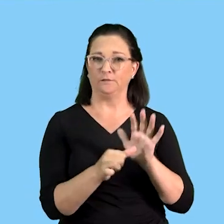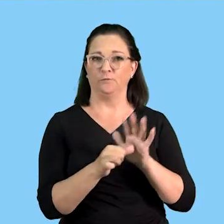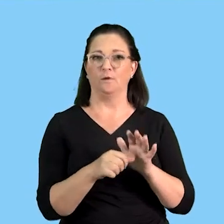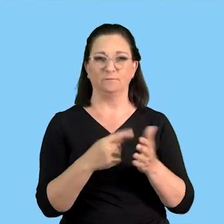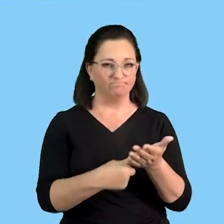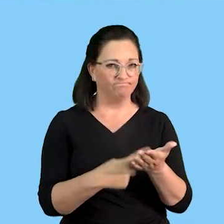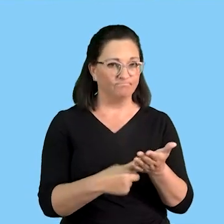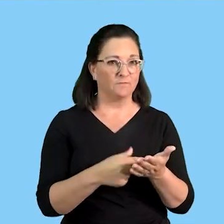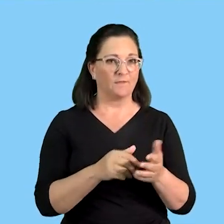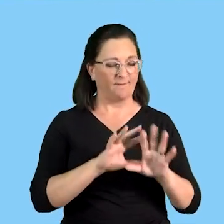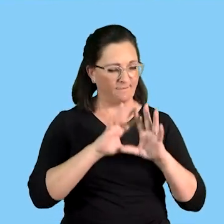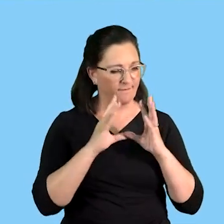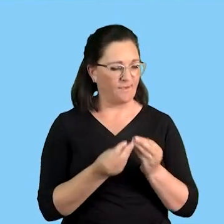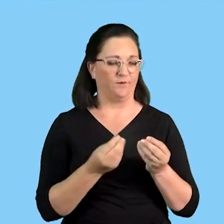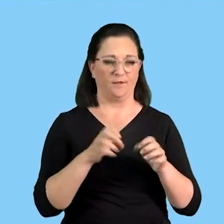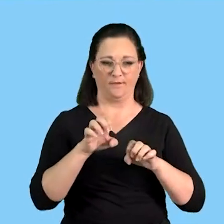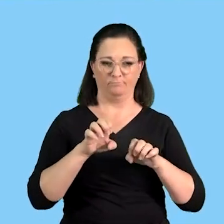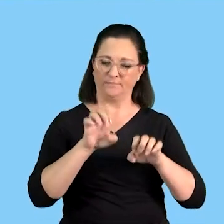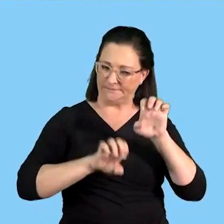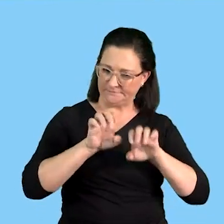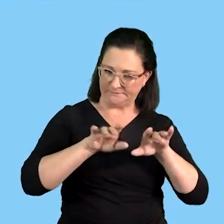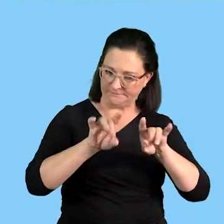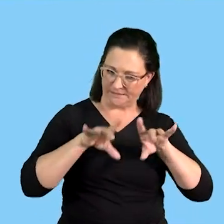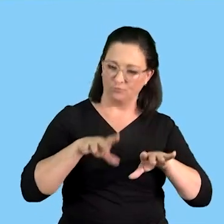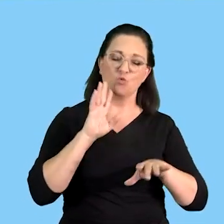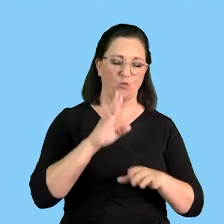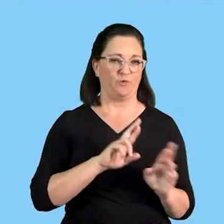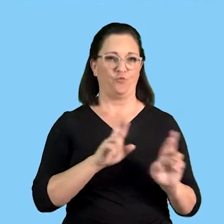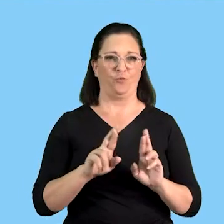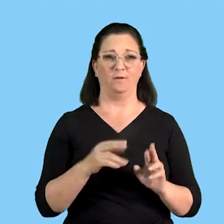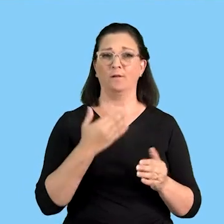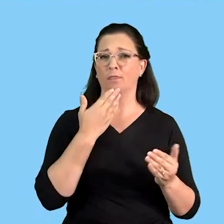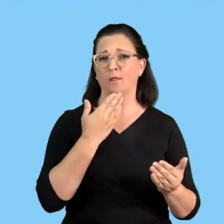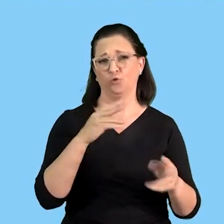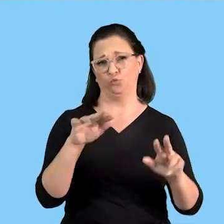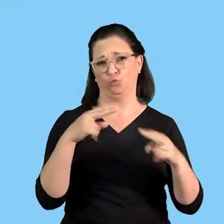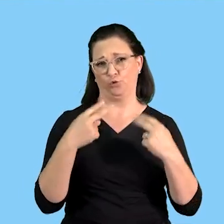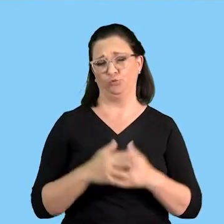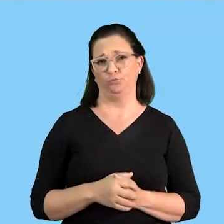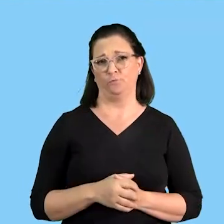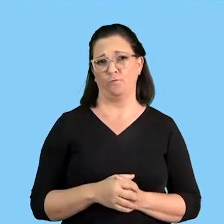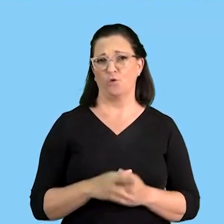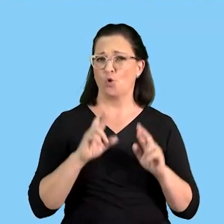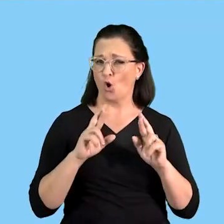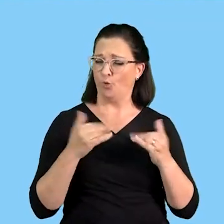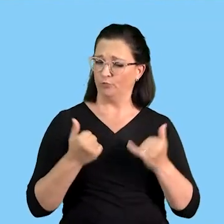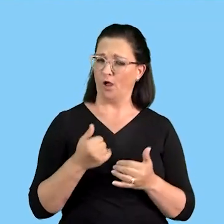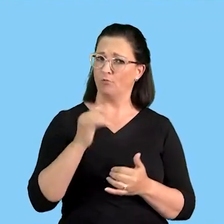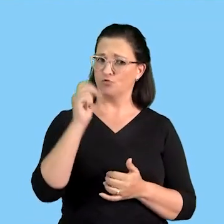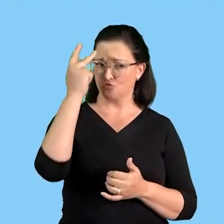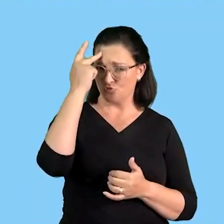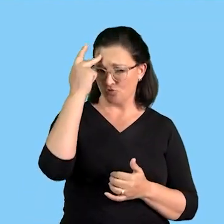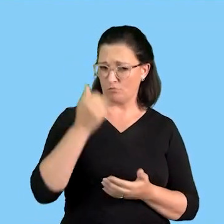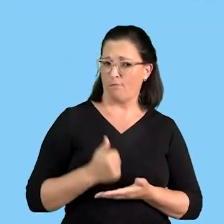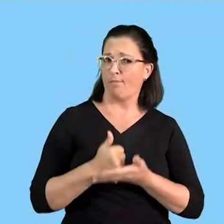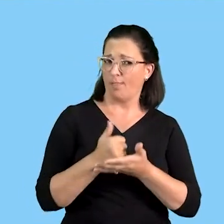shall be ready for any form of assessment. So with that being said, thank you for watching this lesson. Hoping we contributed to